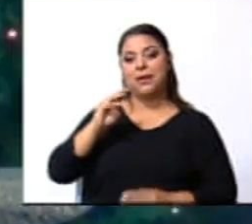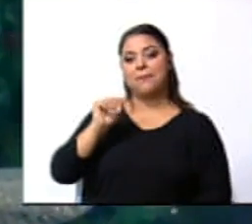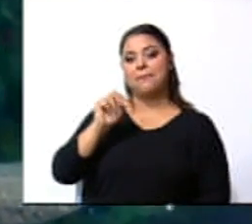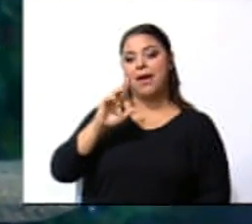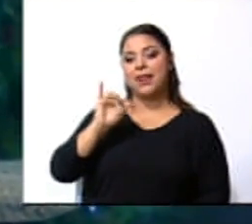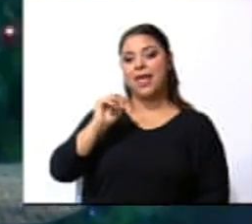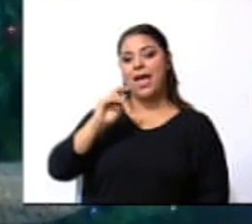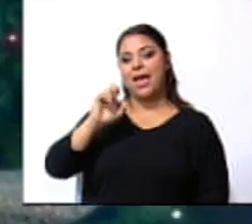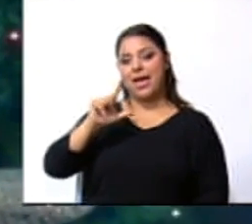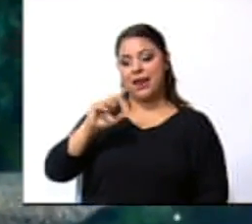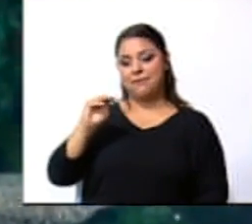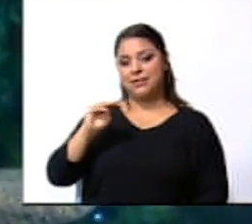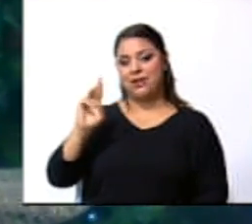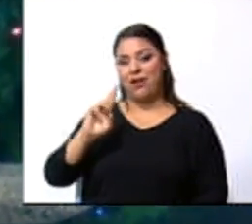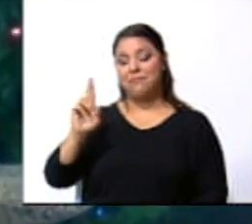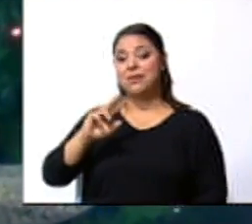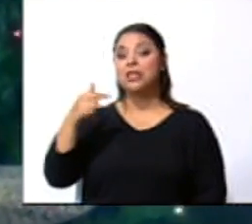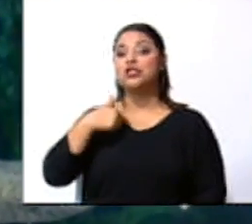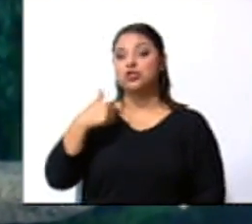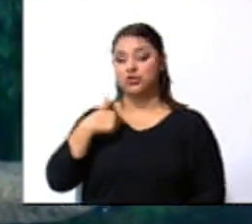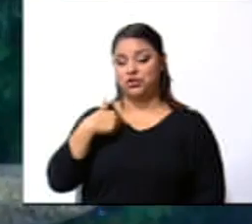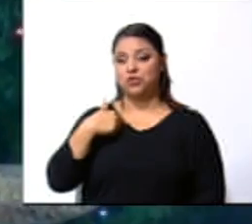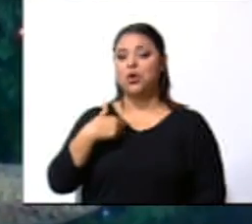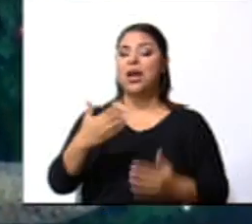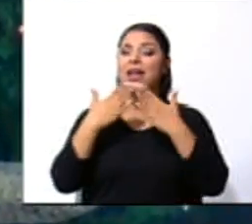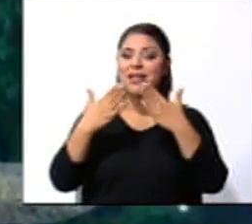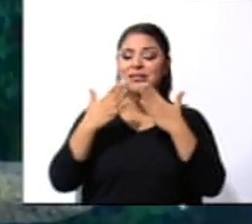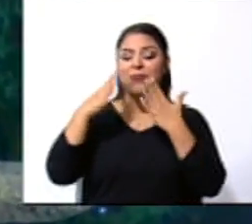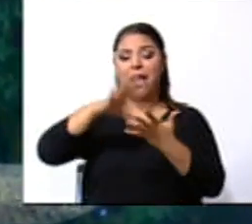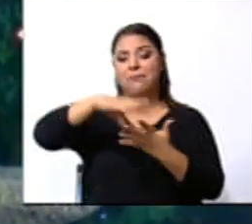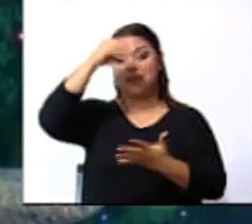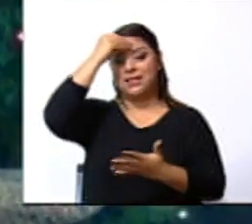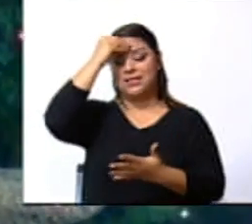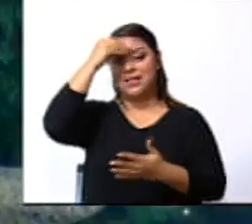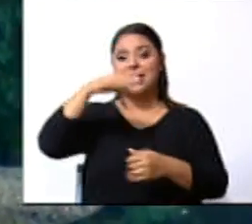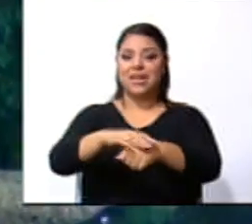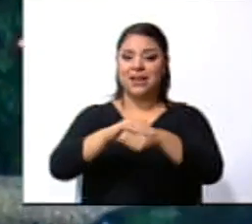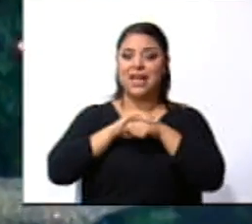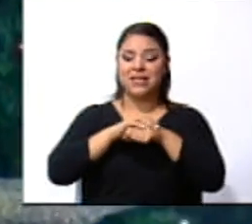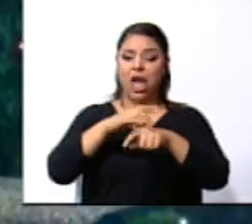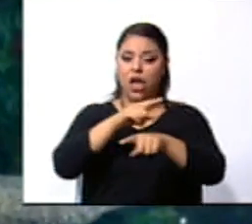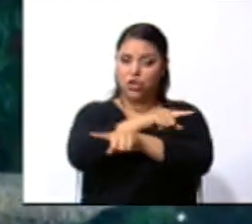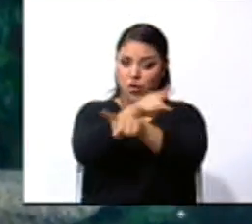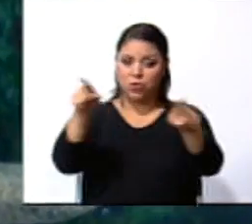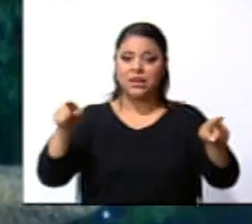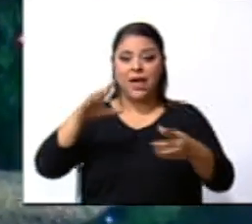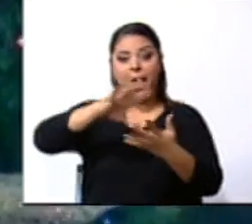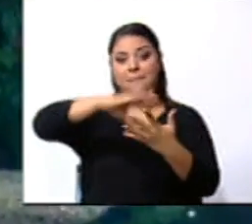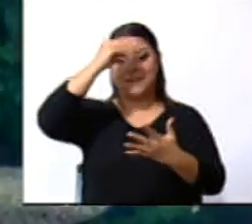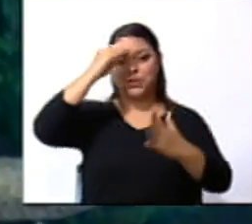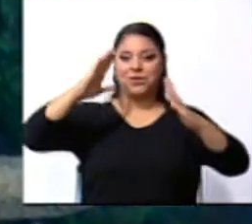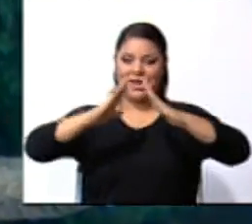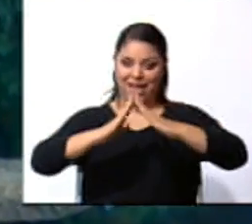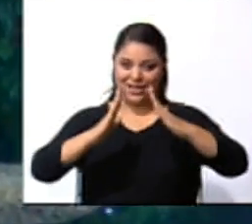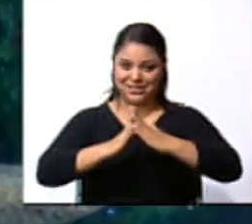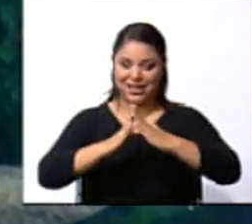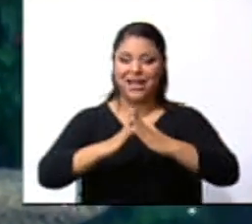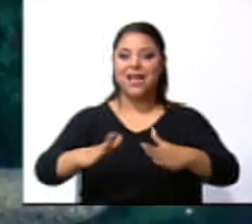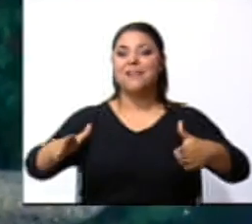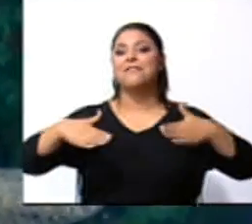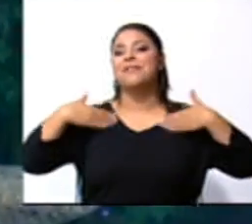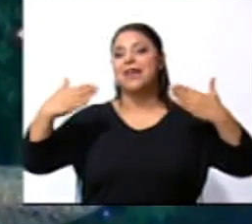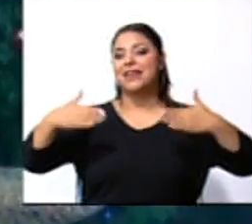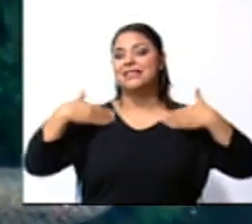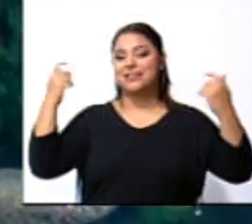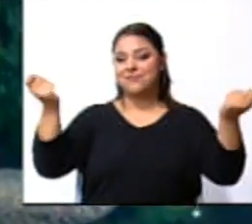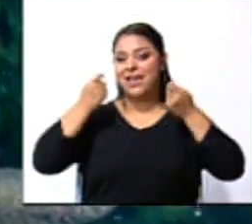Mata Ramirez. I speak English thanks to all of you at Learning at Home. Happy